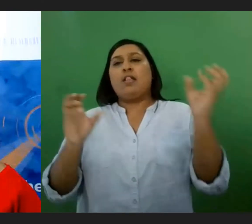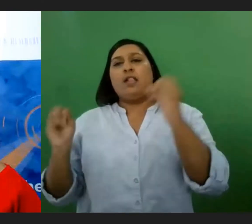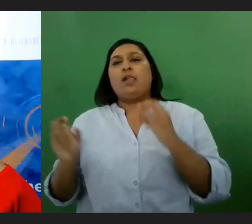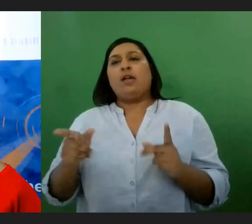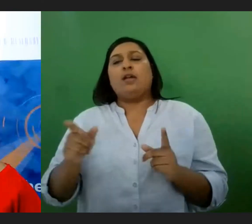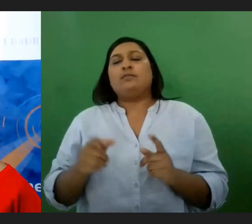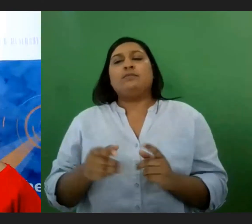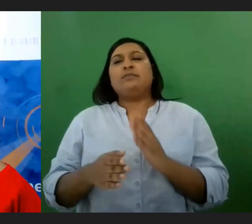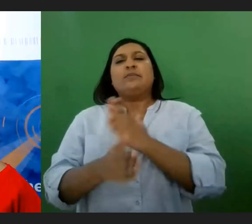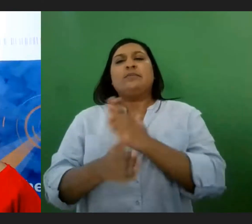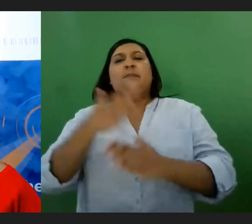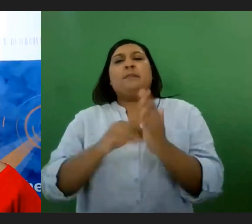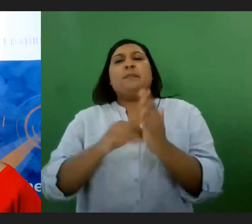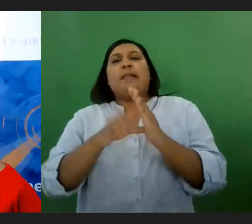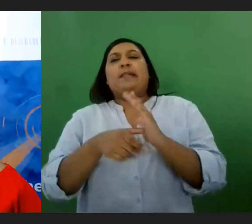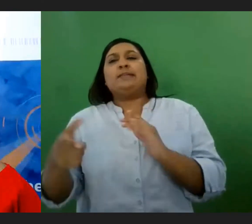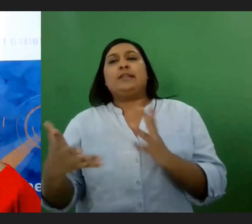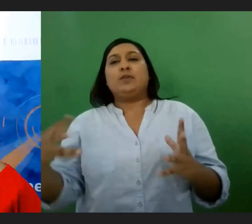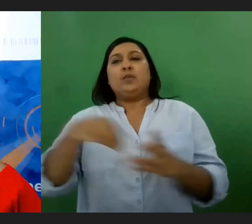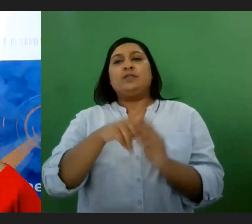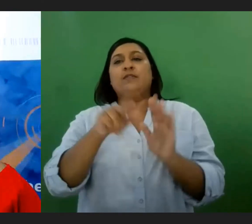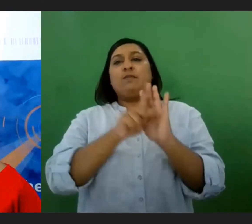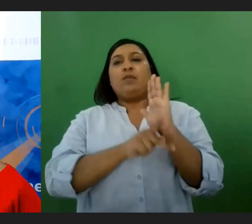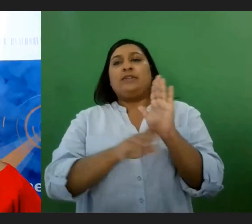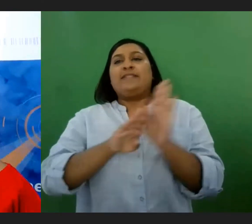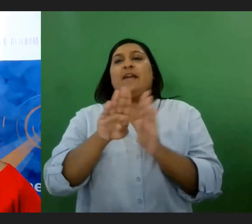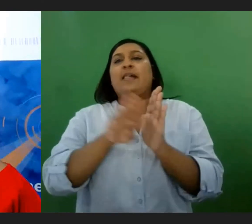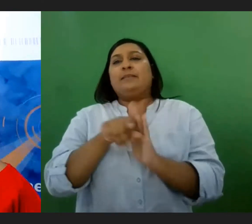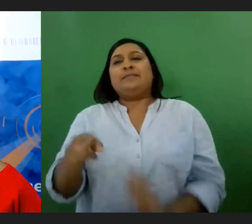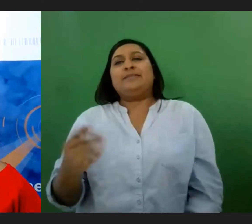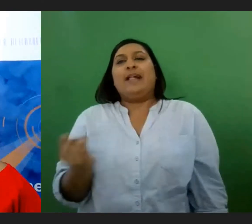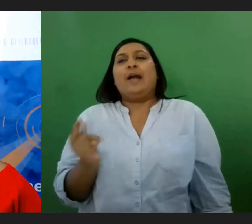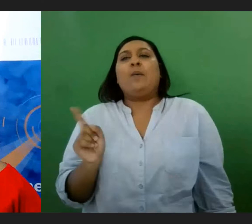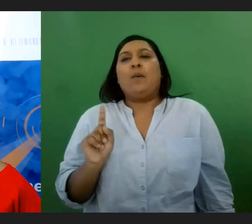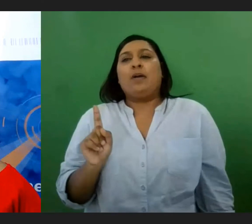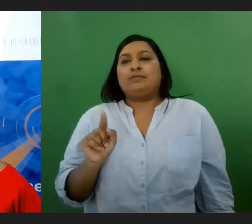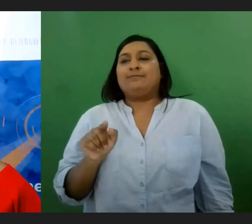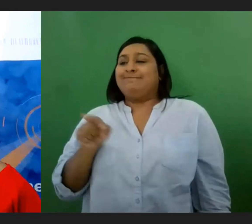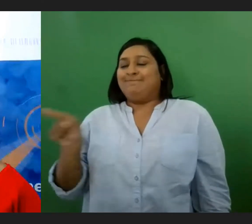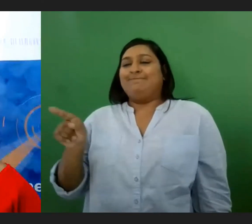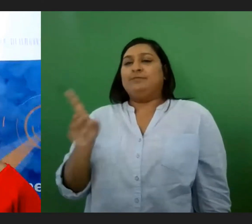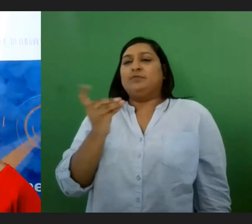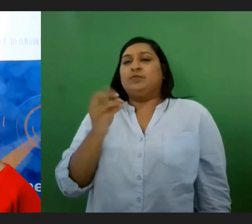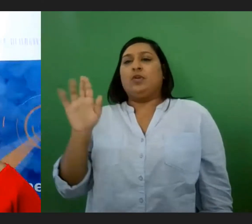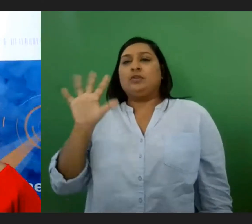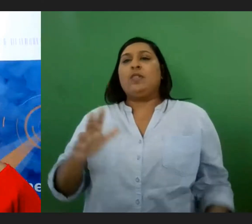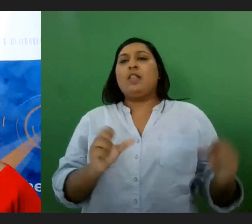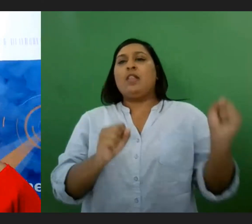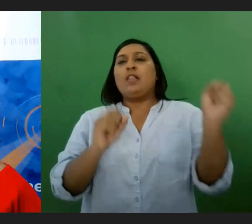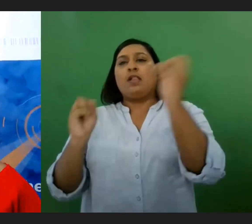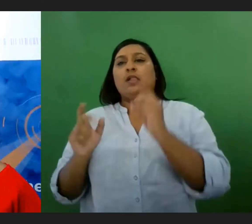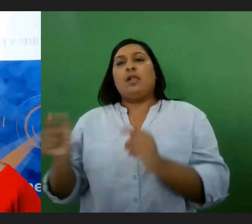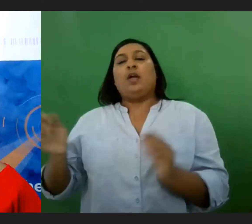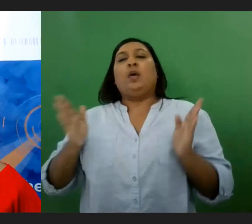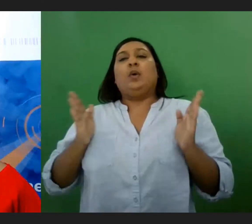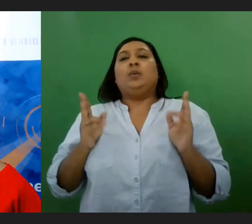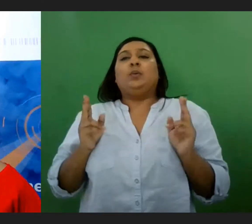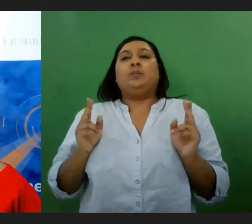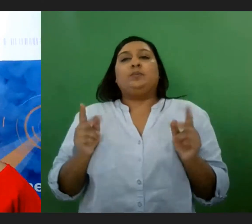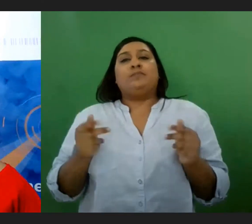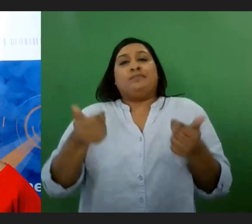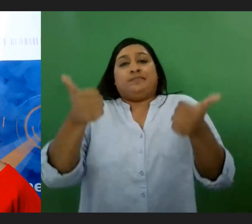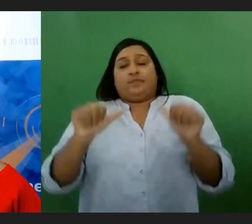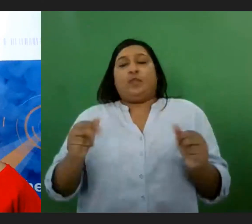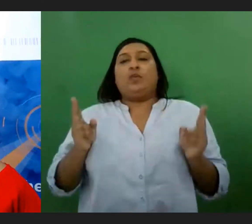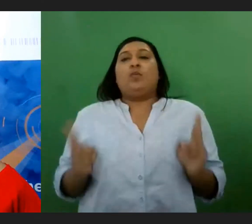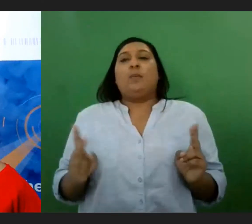development. Then we'll hear from Dr. Tim Hart from the Human Sciences Research Council, who